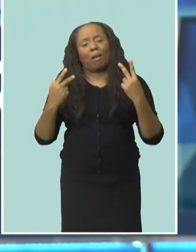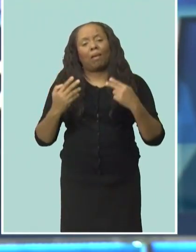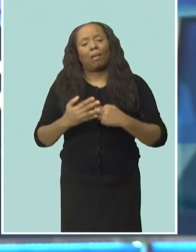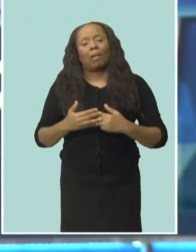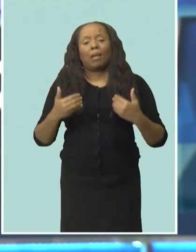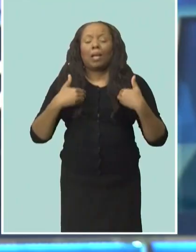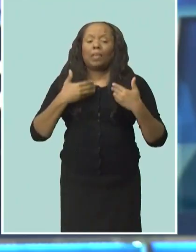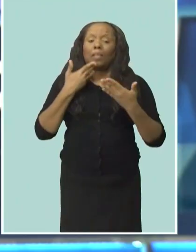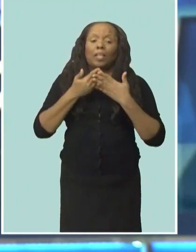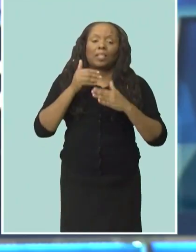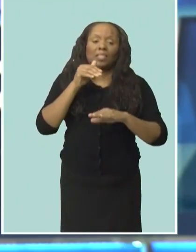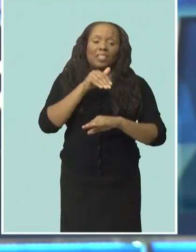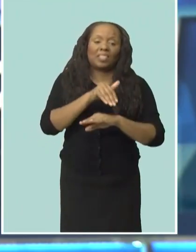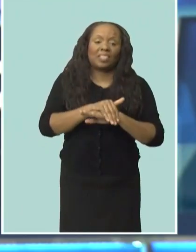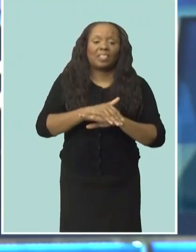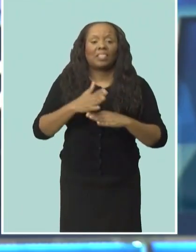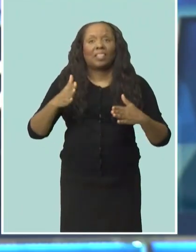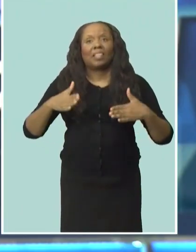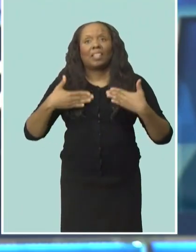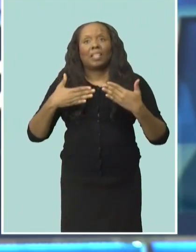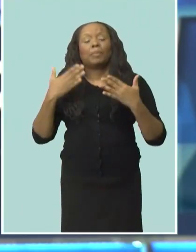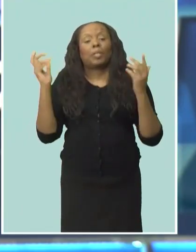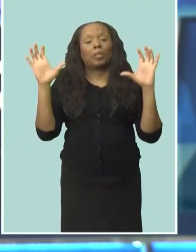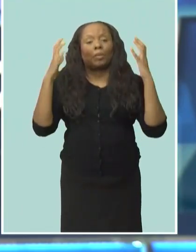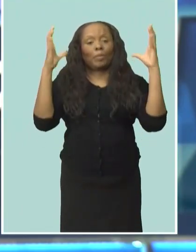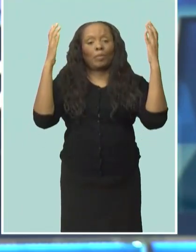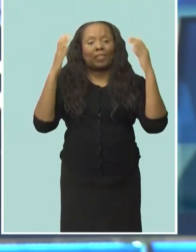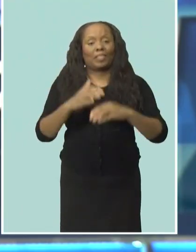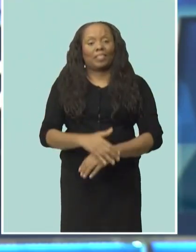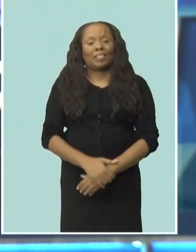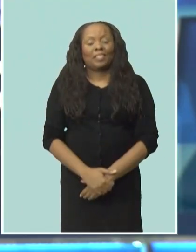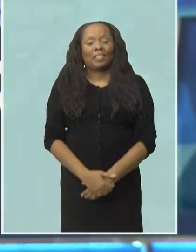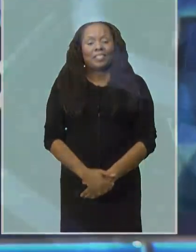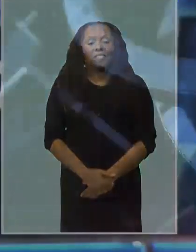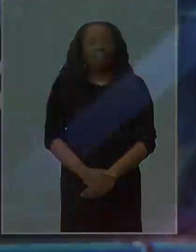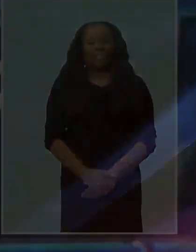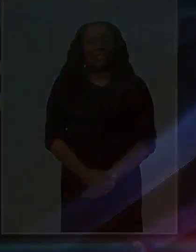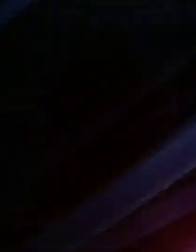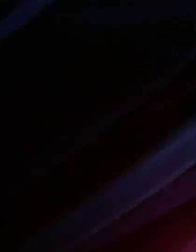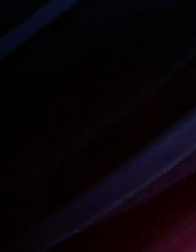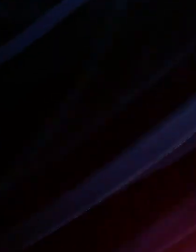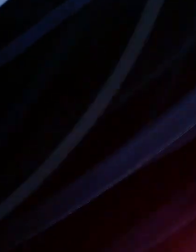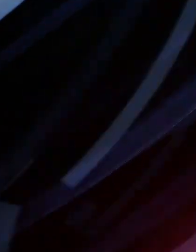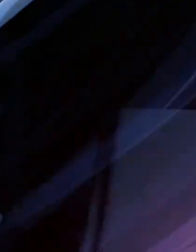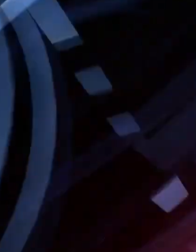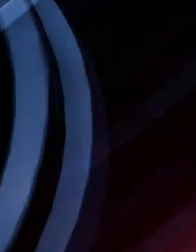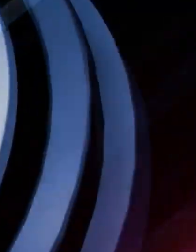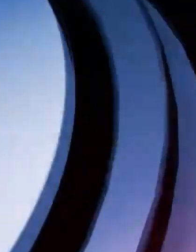Have a good night. Happy crop over.